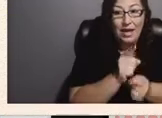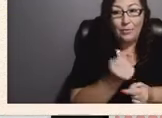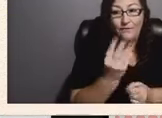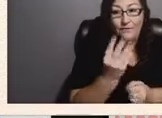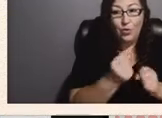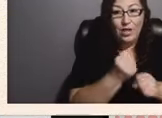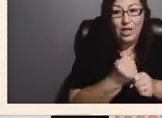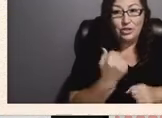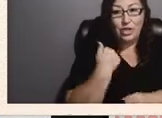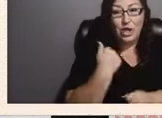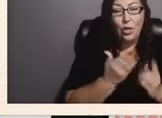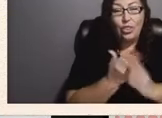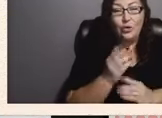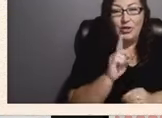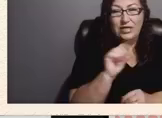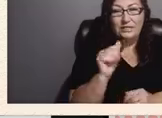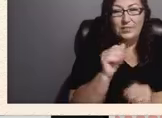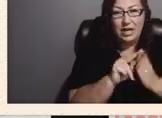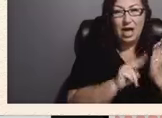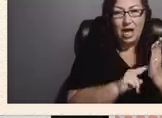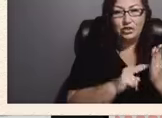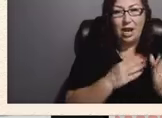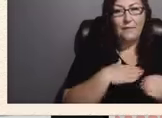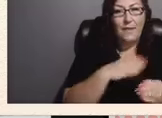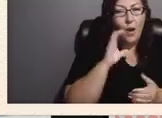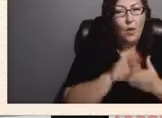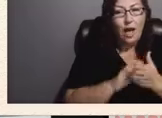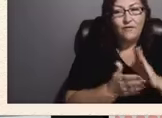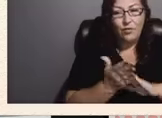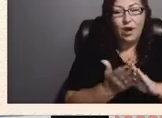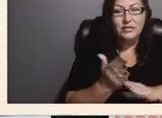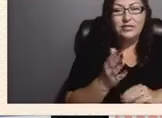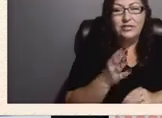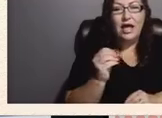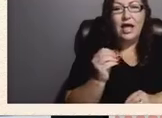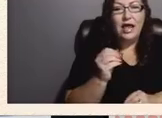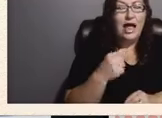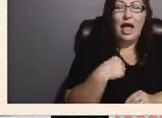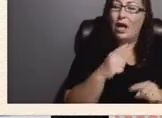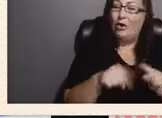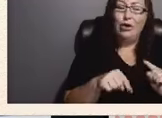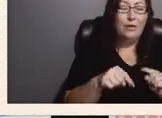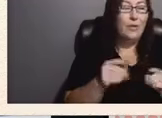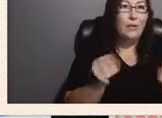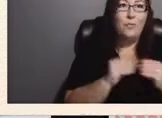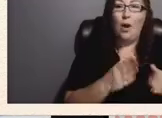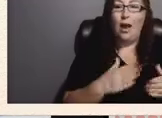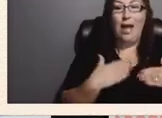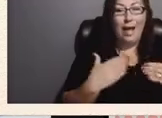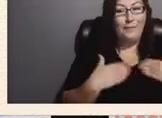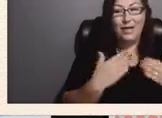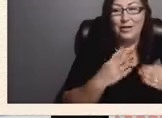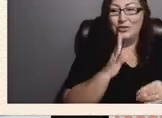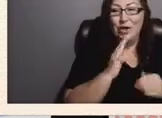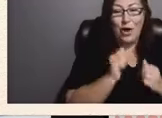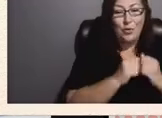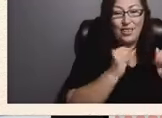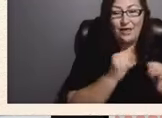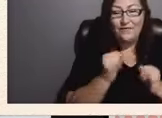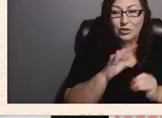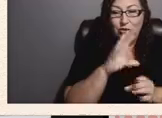disabilities contract my wife runs and Kelly, I couldn't be more happy to talk with the individuals within that community.